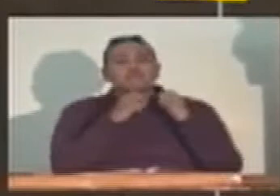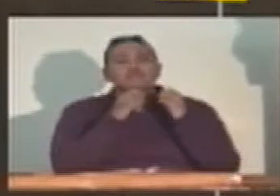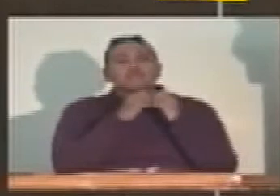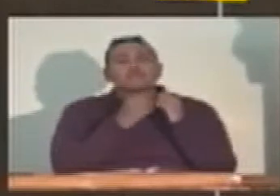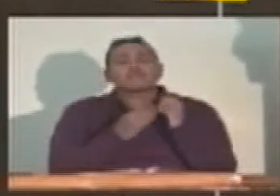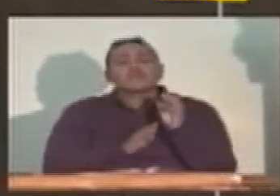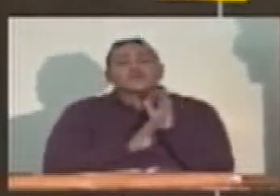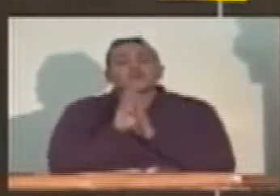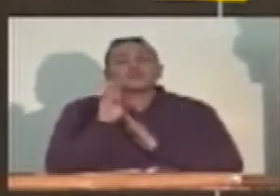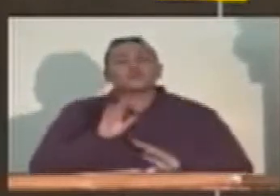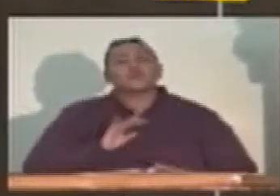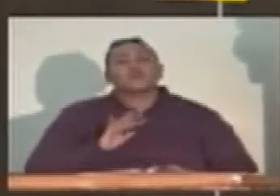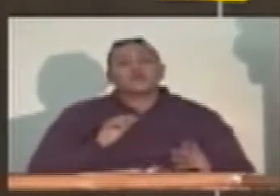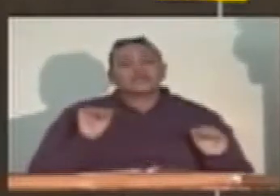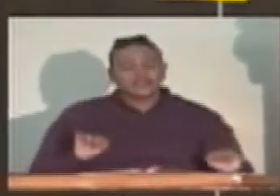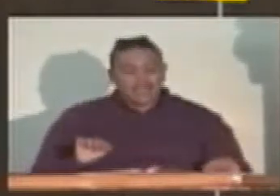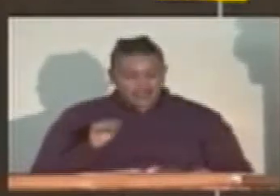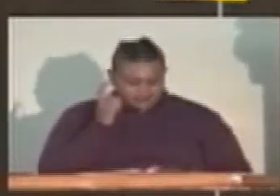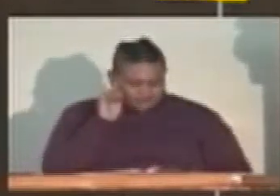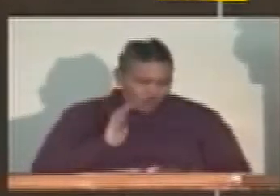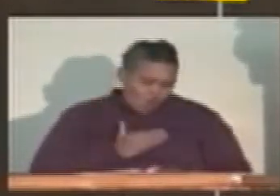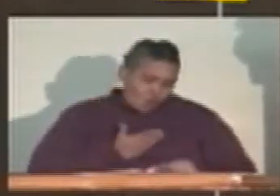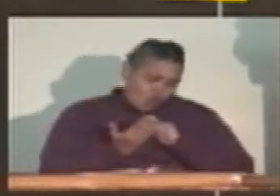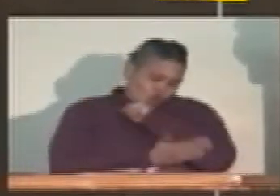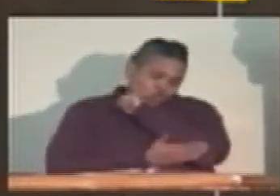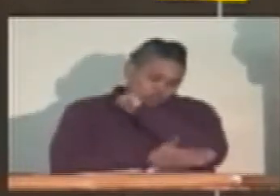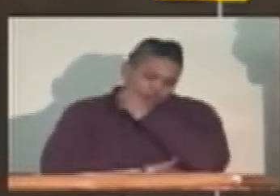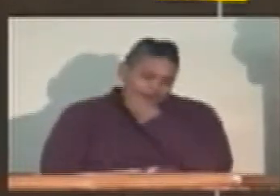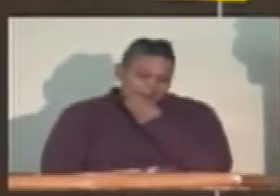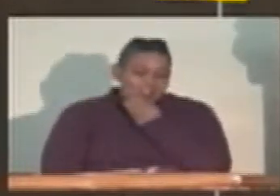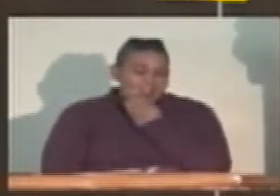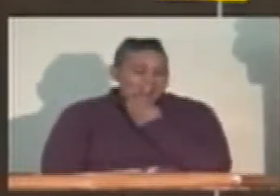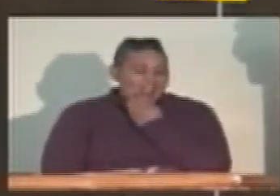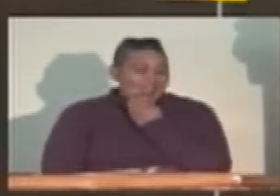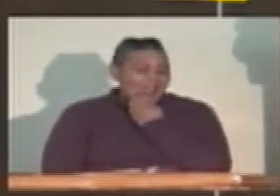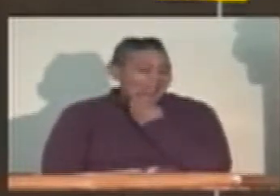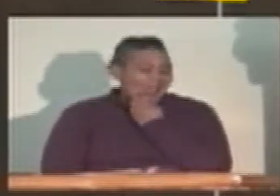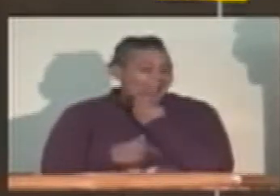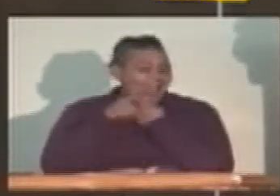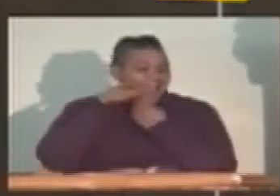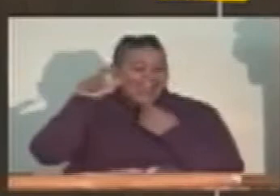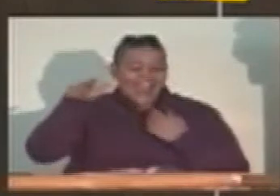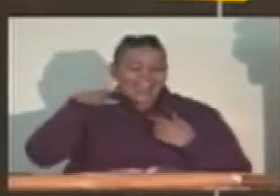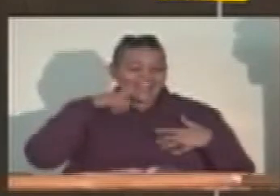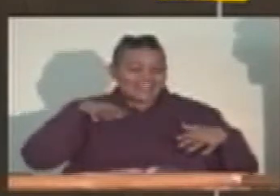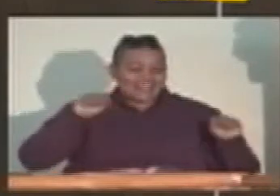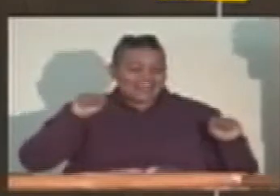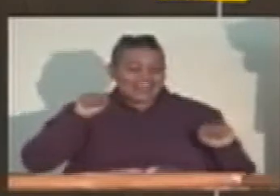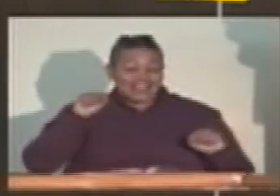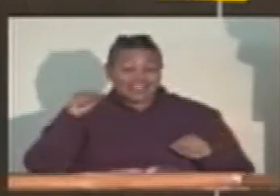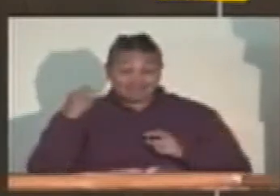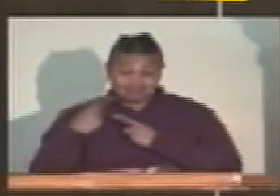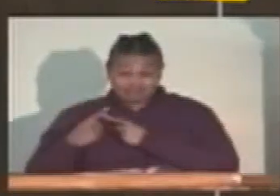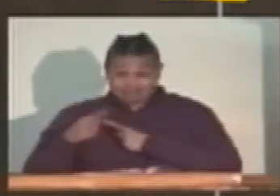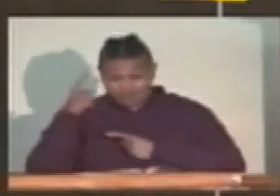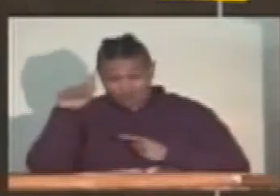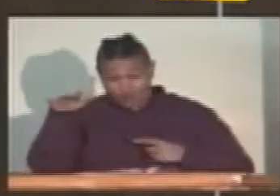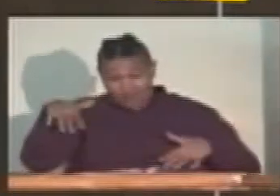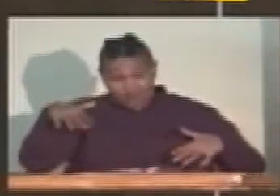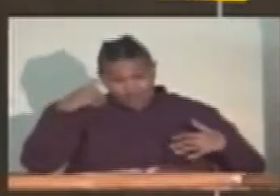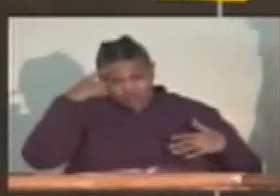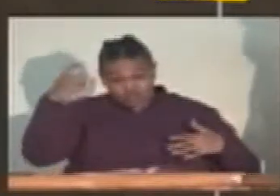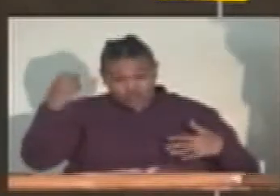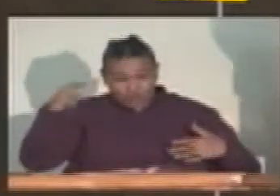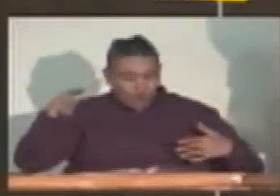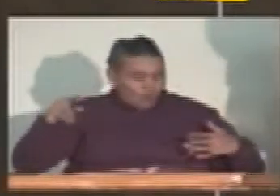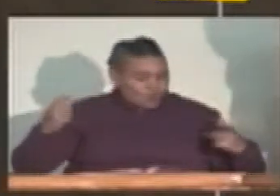even greater levels of development for our country. There's no need to take credit for what you did not dream or